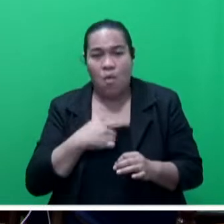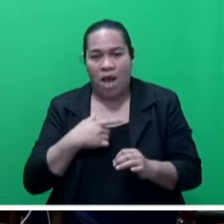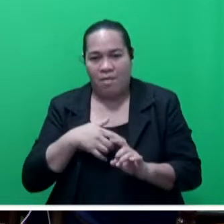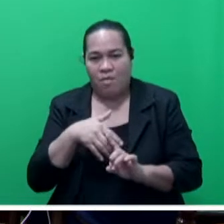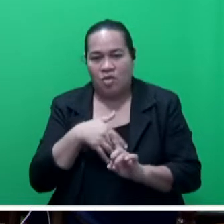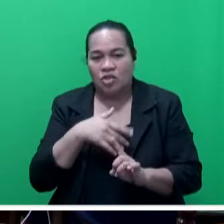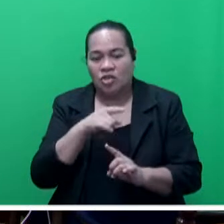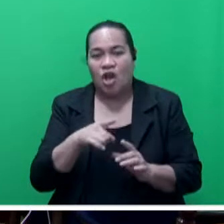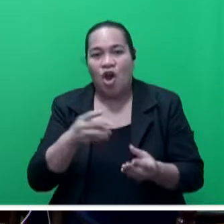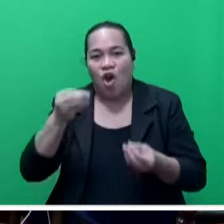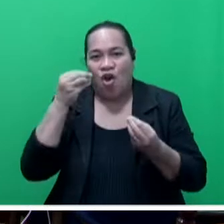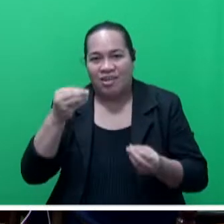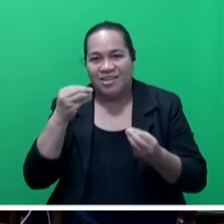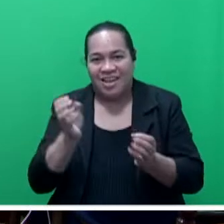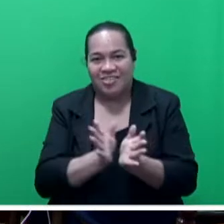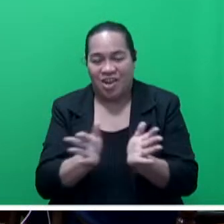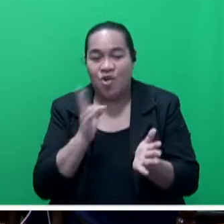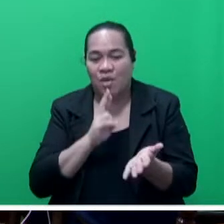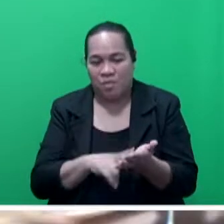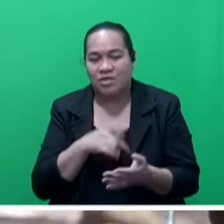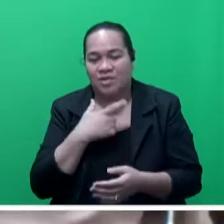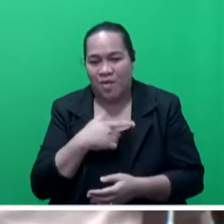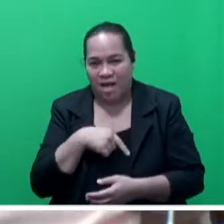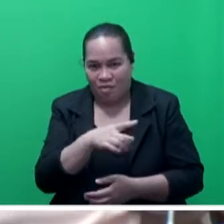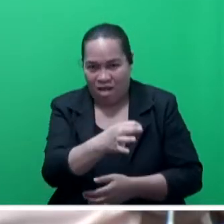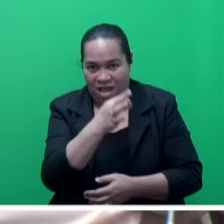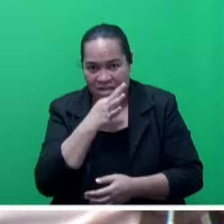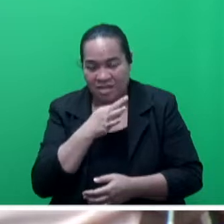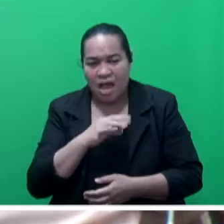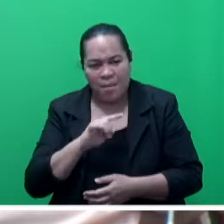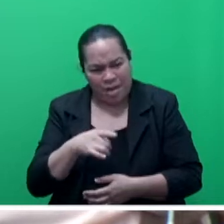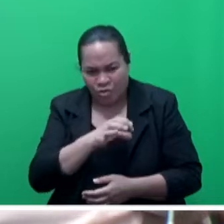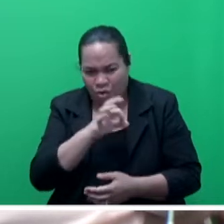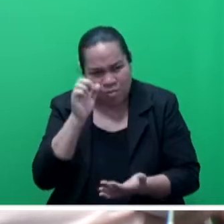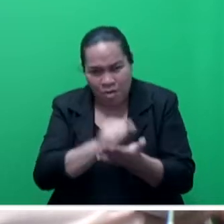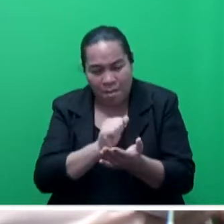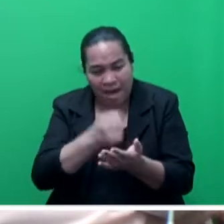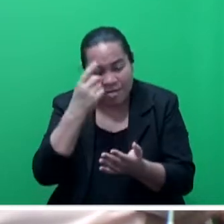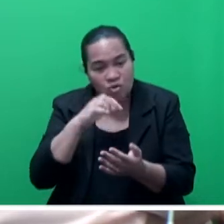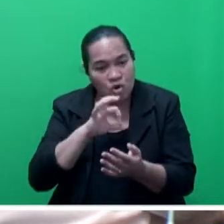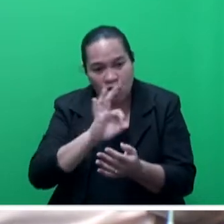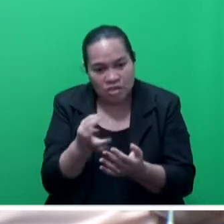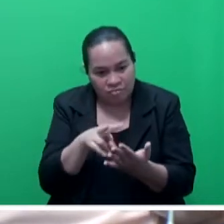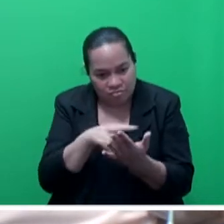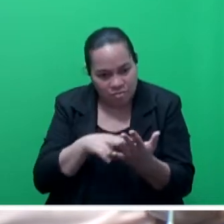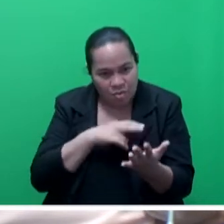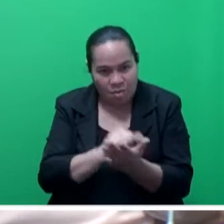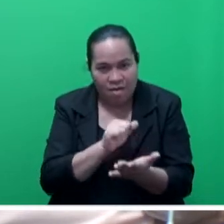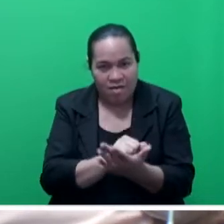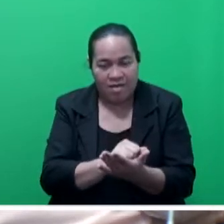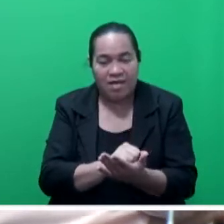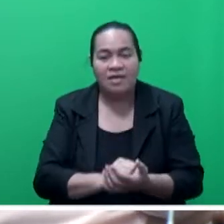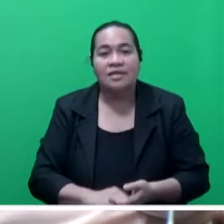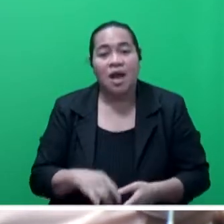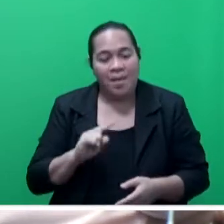Auditor General's report. That's what it's coming from, without, of course, fully understanding and reading the report. What is really interesting, and